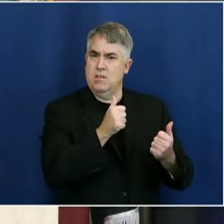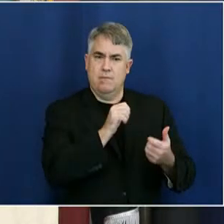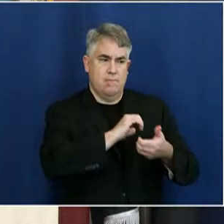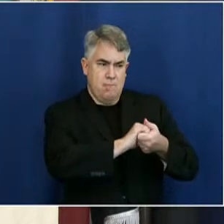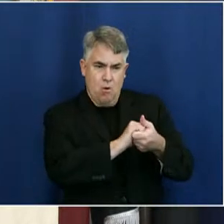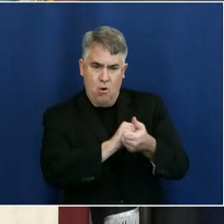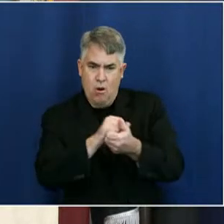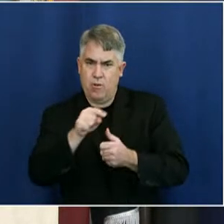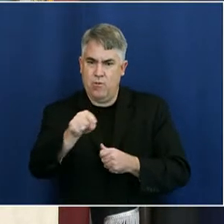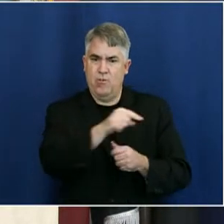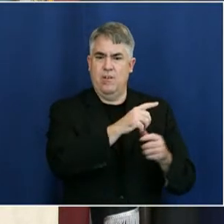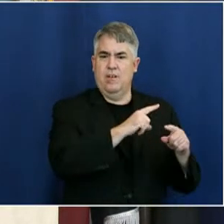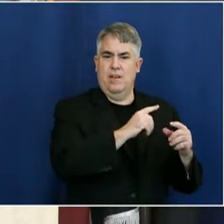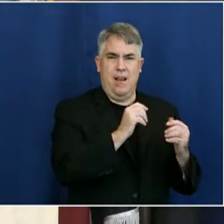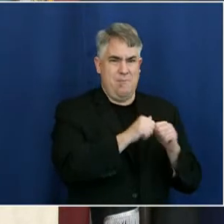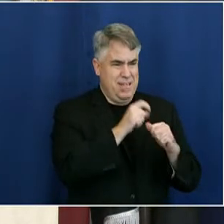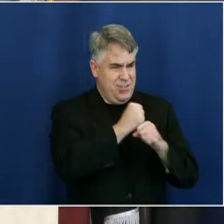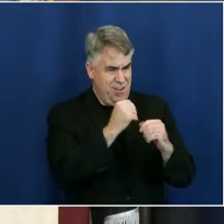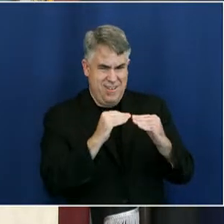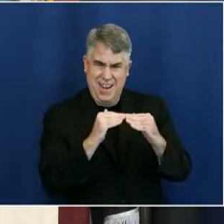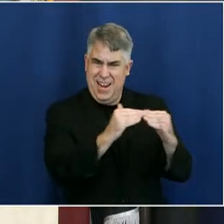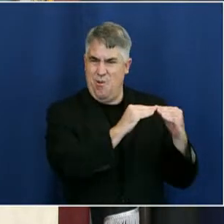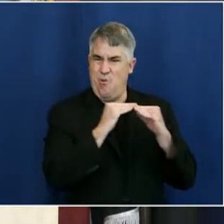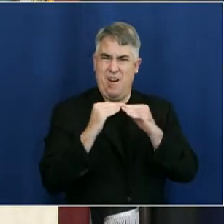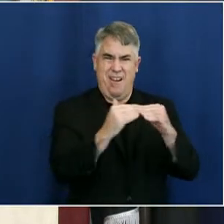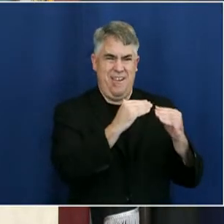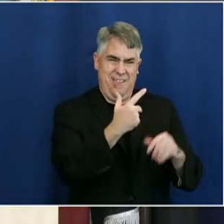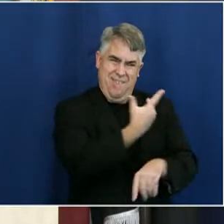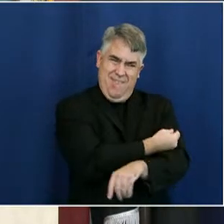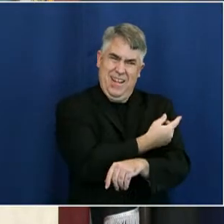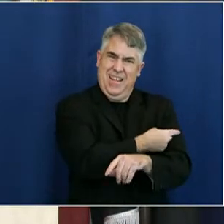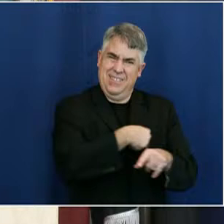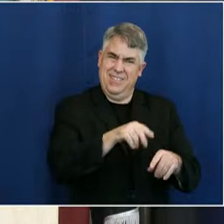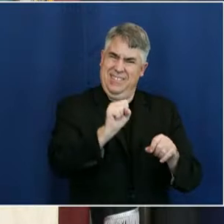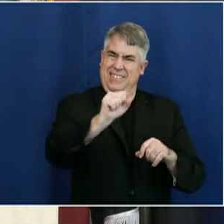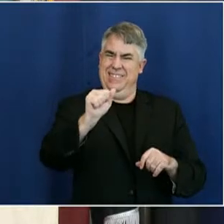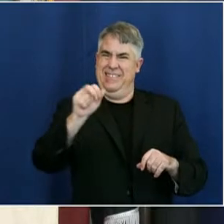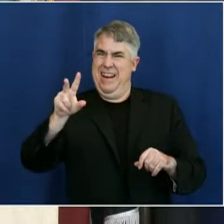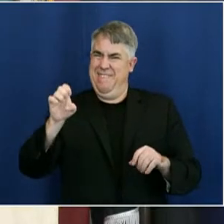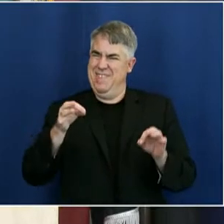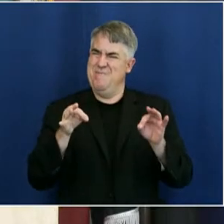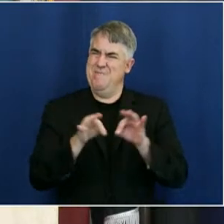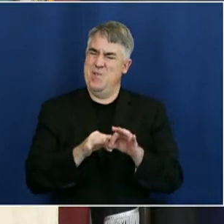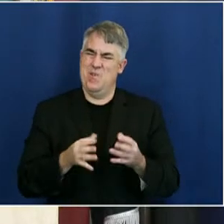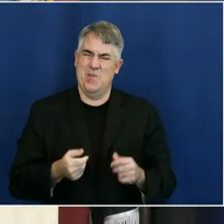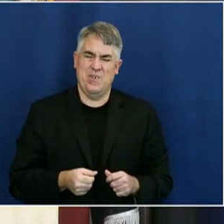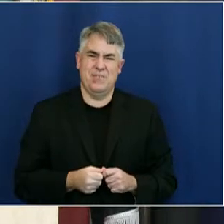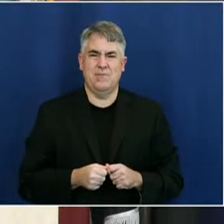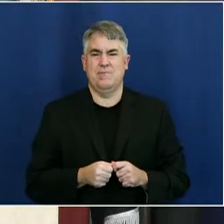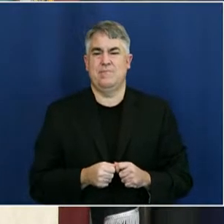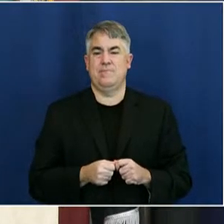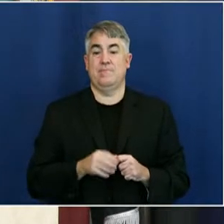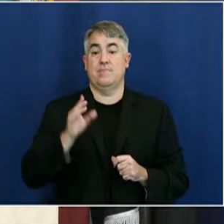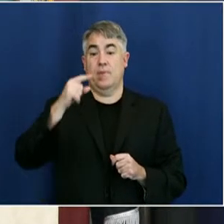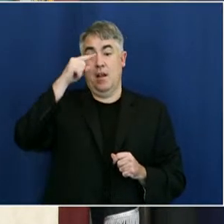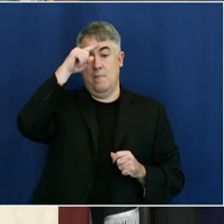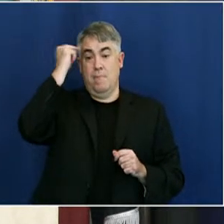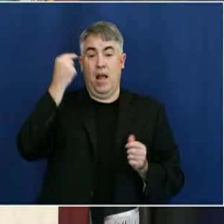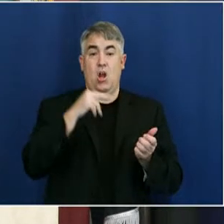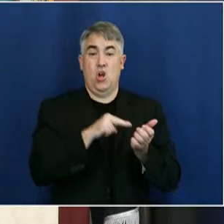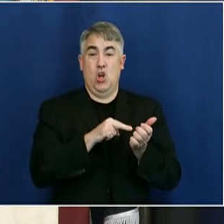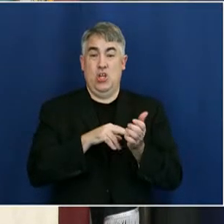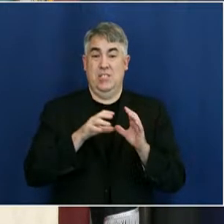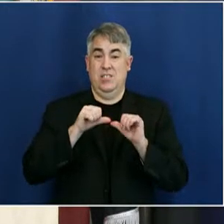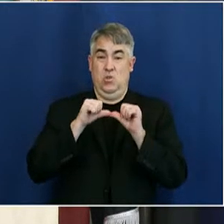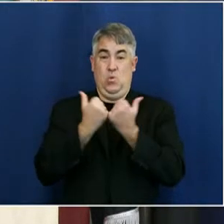equitable access to the vaccine. We've also had some success in particular with our Black Nurses Association. We are